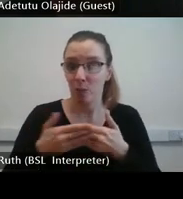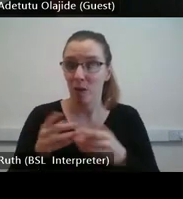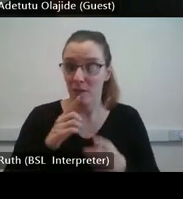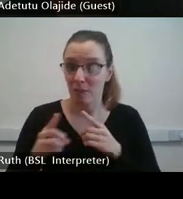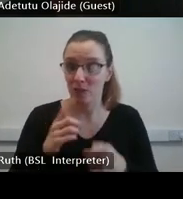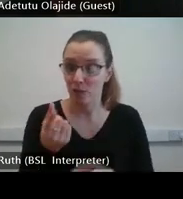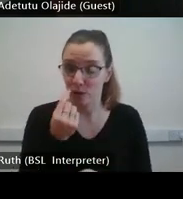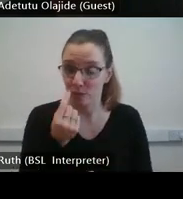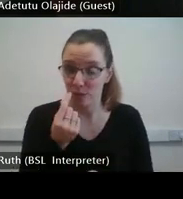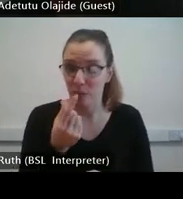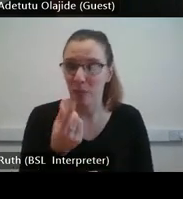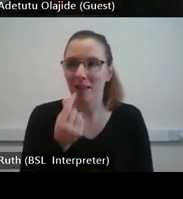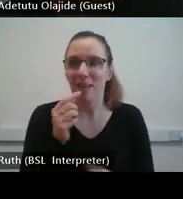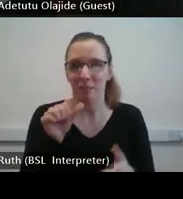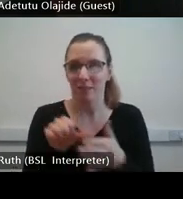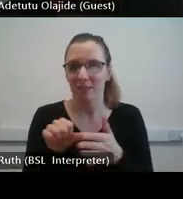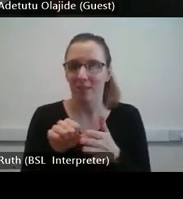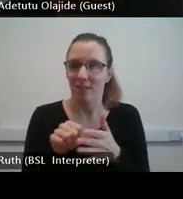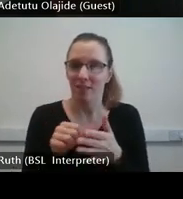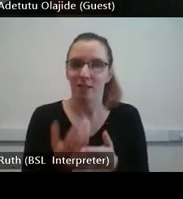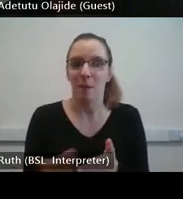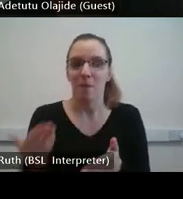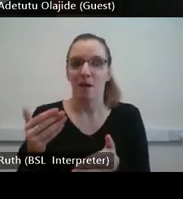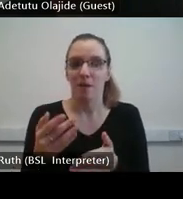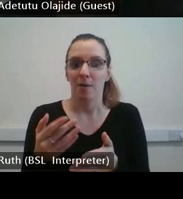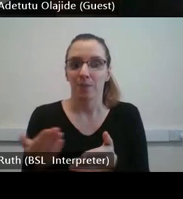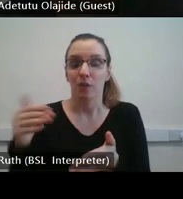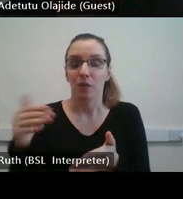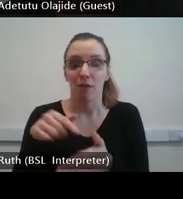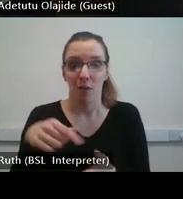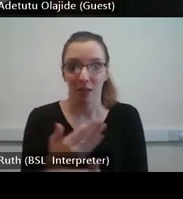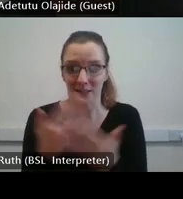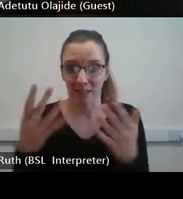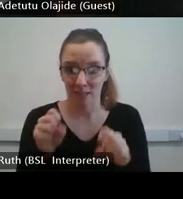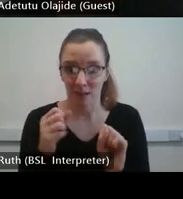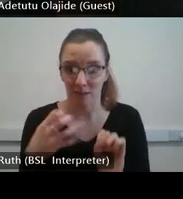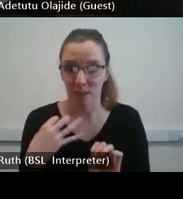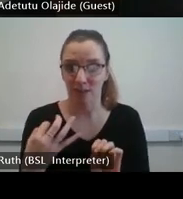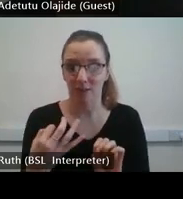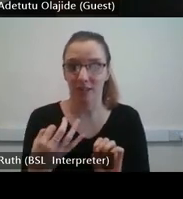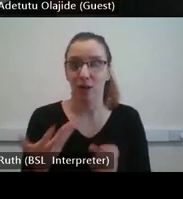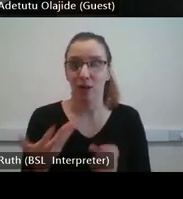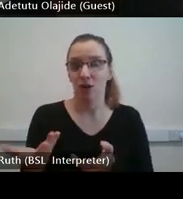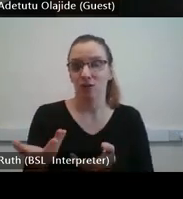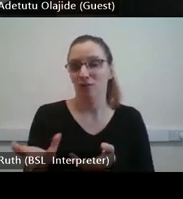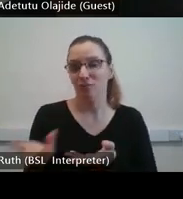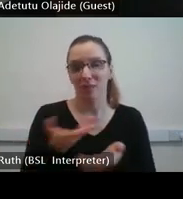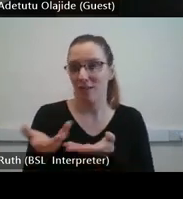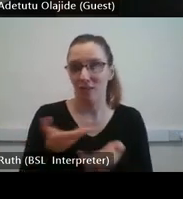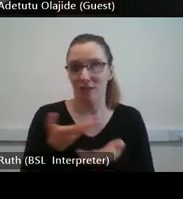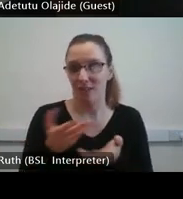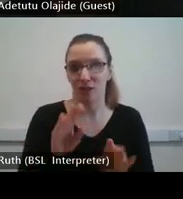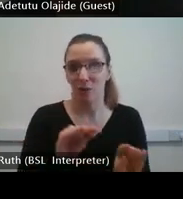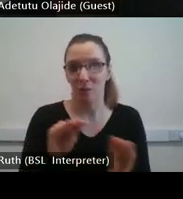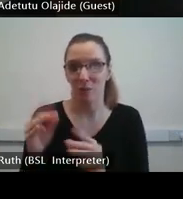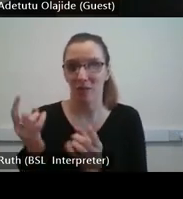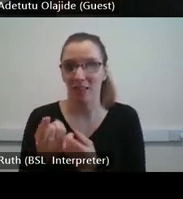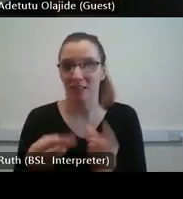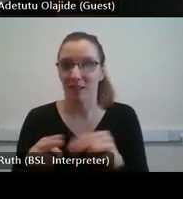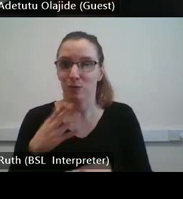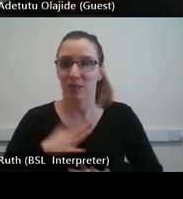agile enough on the day to have a conversation and pivot and move on whatever you need to. But again, as I say, it's not